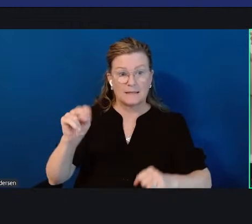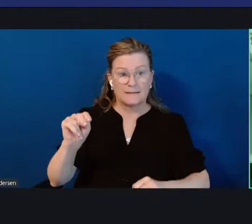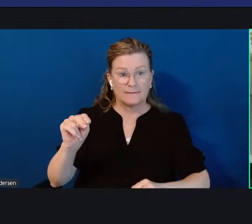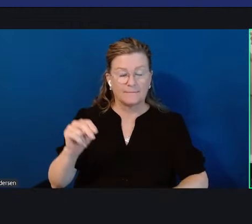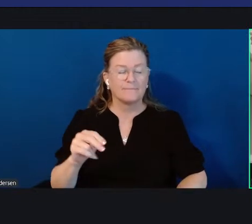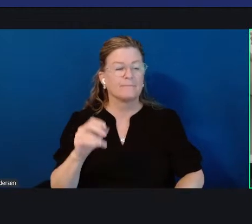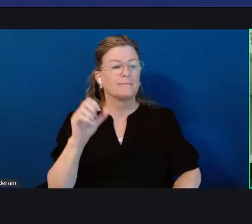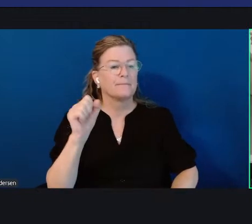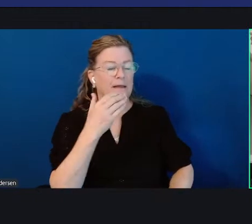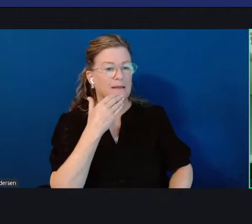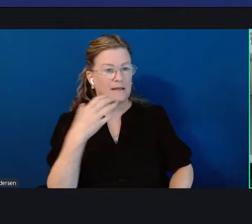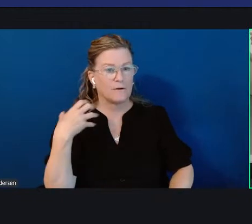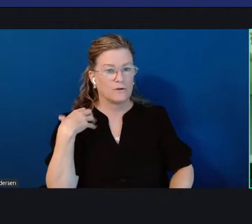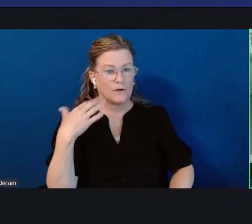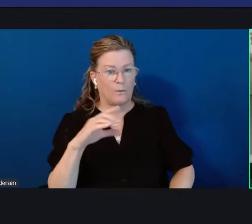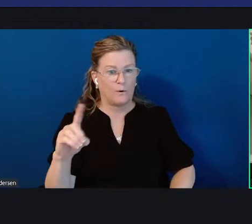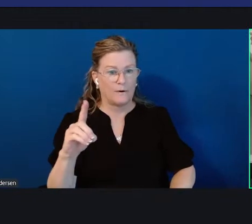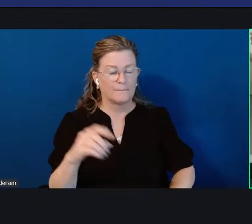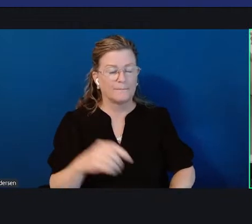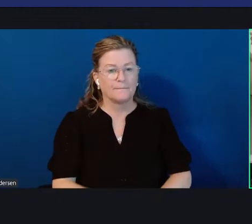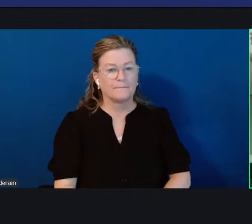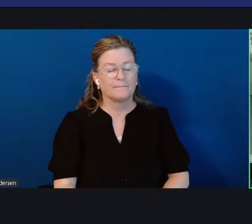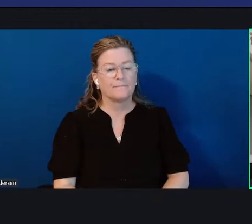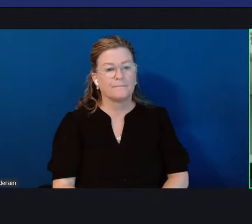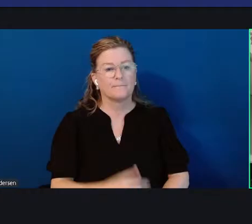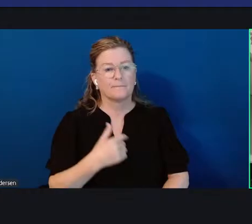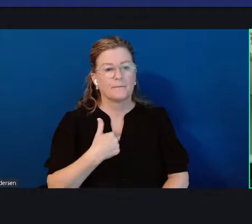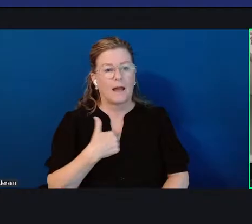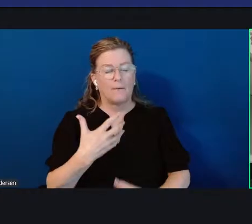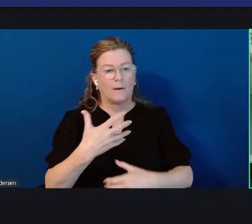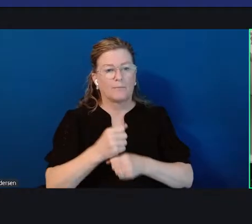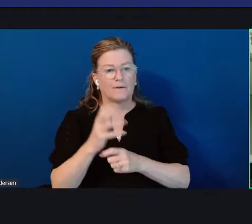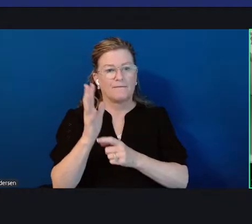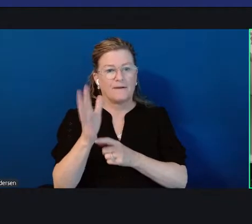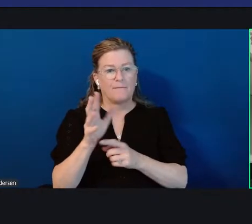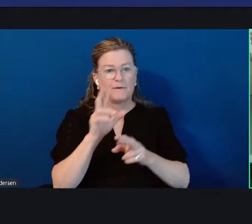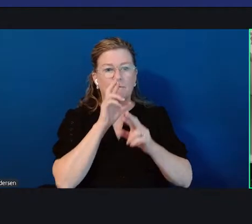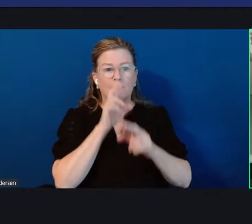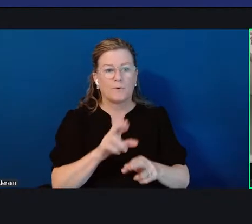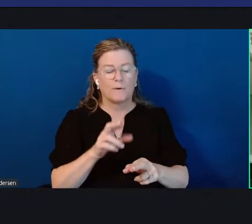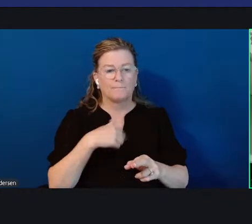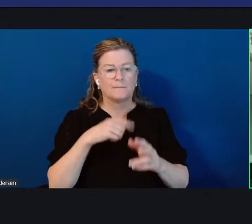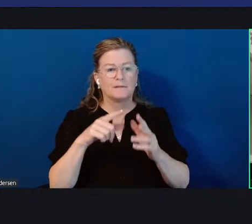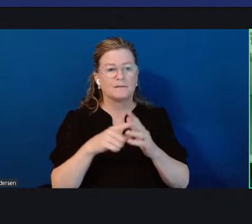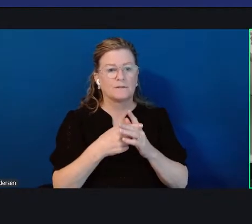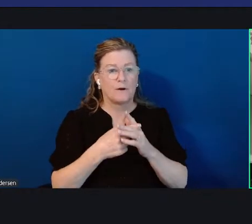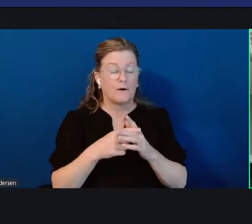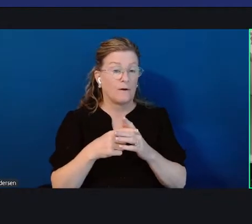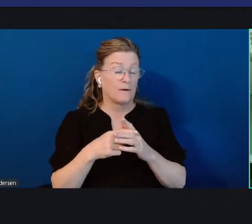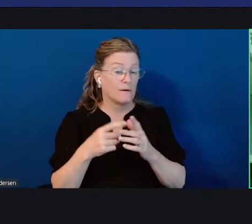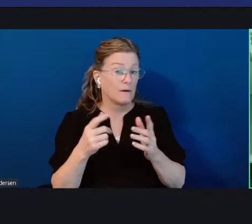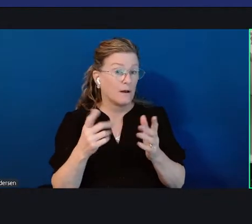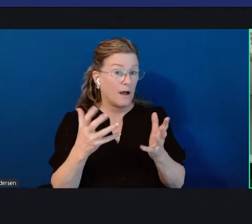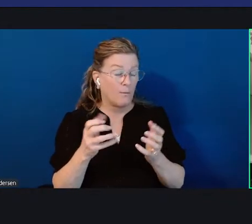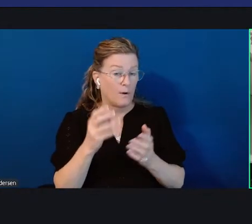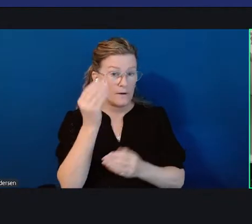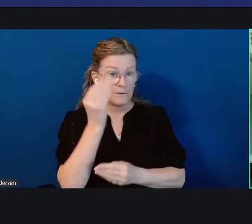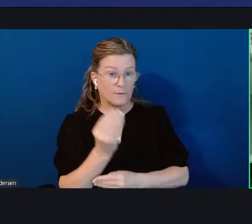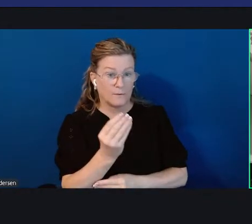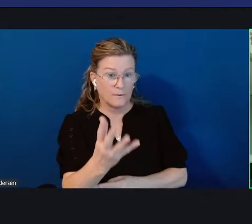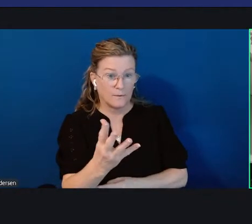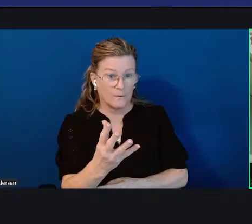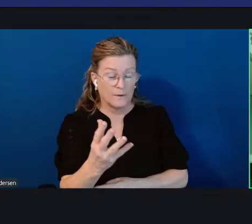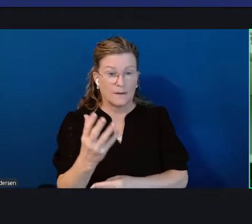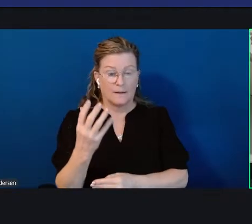Yeah, thank you, Chair Wood. I'll give a brief, probably 5-minute report here. I'm going to start out, though, by just making note that this